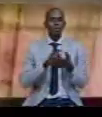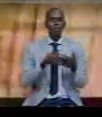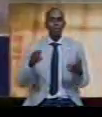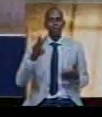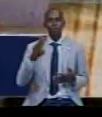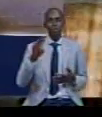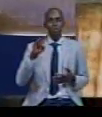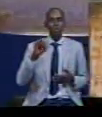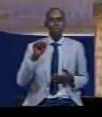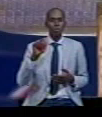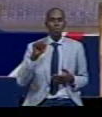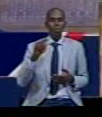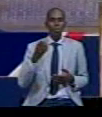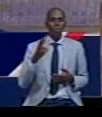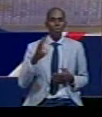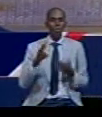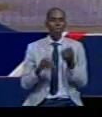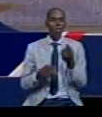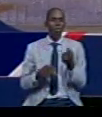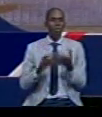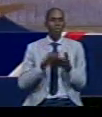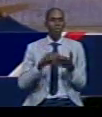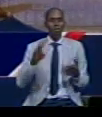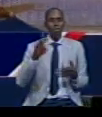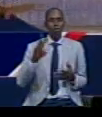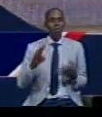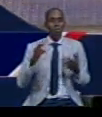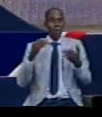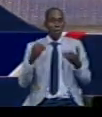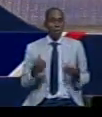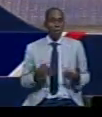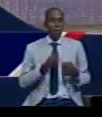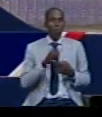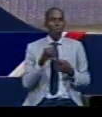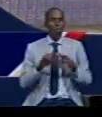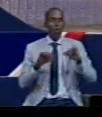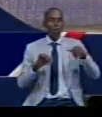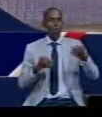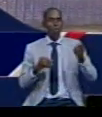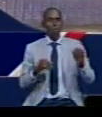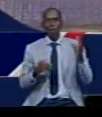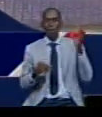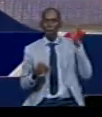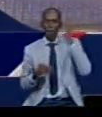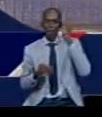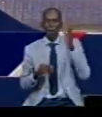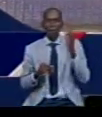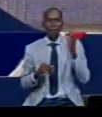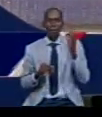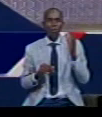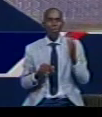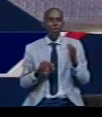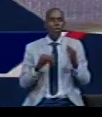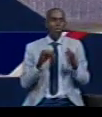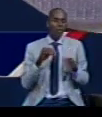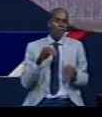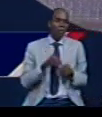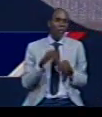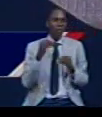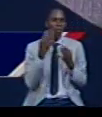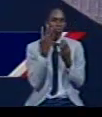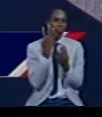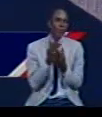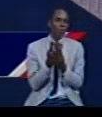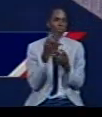Matthew chapter 11, verse 2. Now, when John had heard in the prison the works of